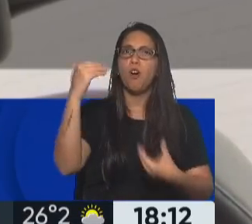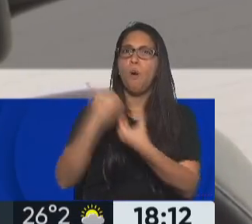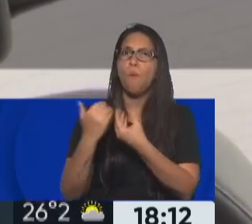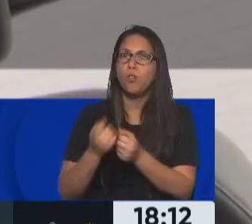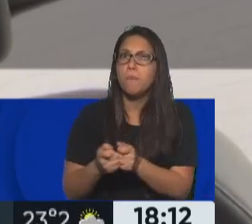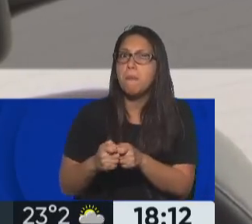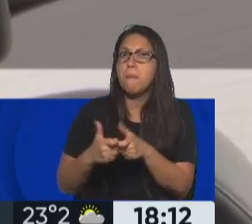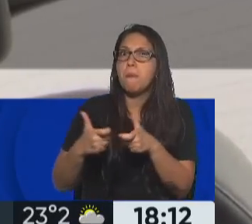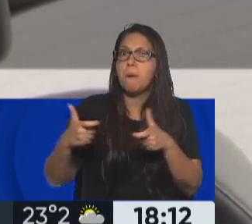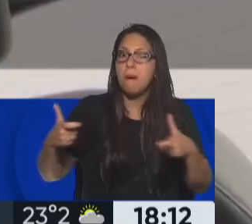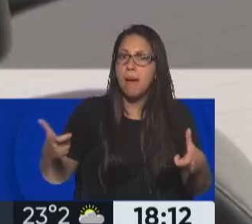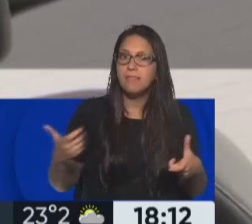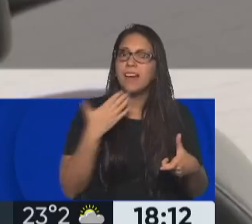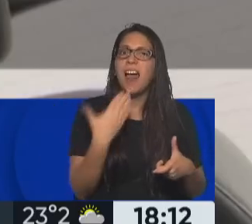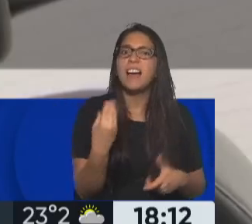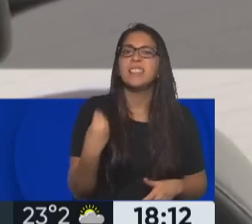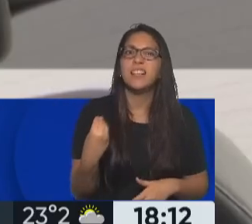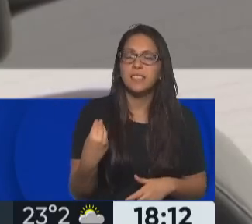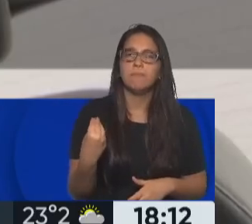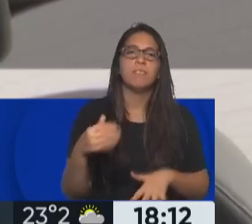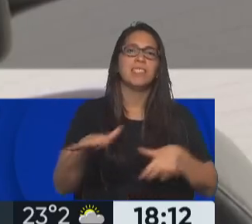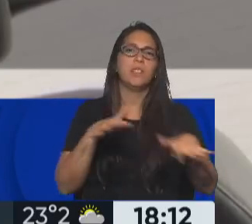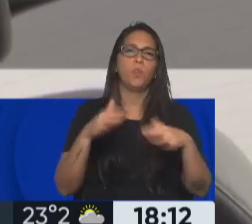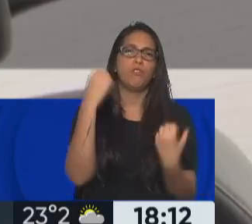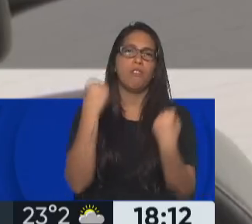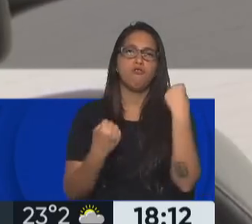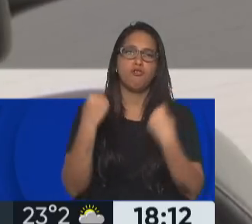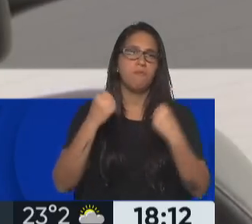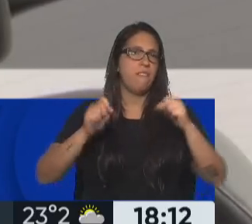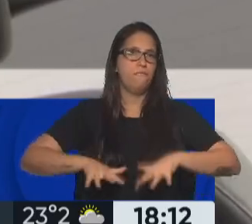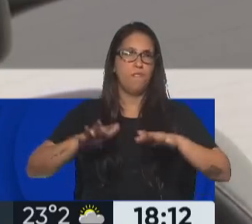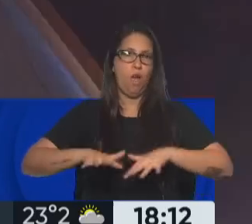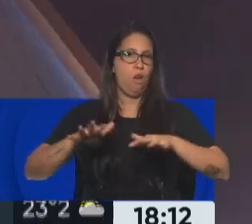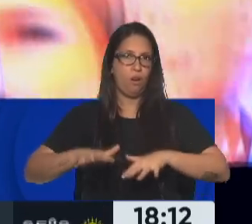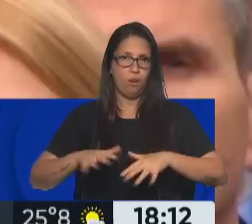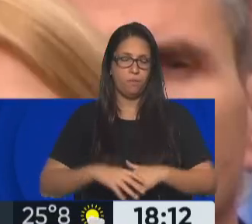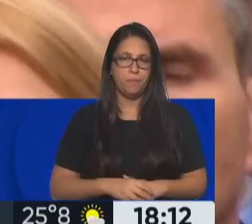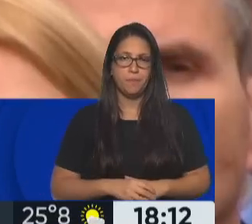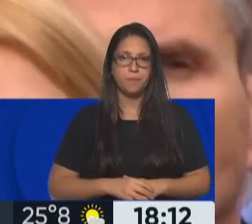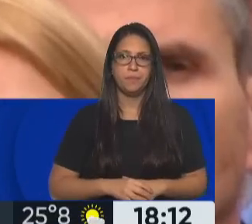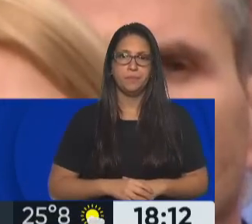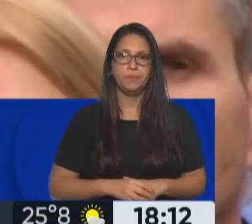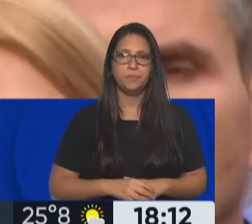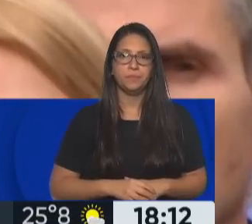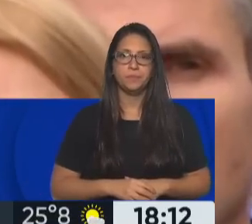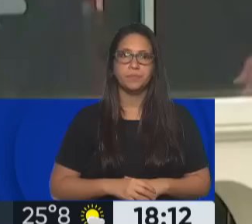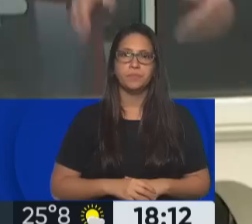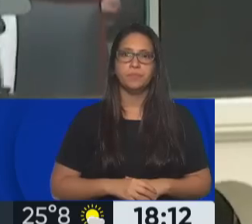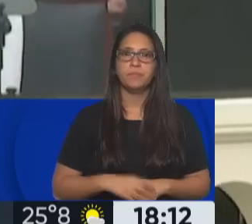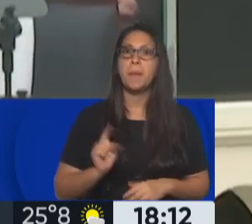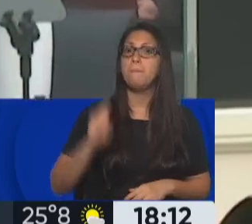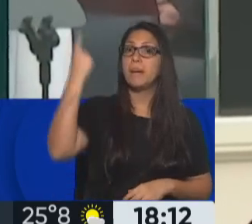up was a dissatisfaction with the status quo economically. A diferencia de su